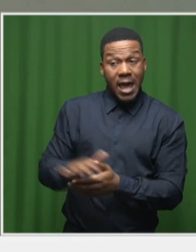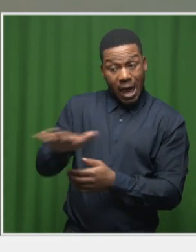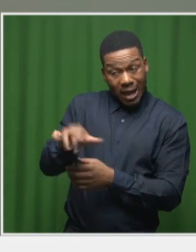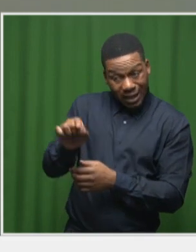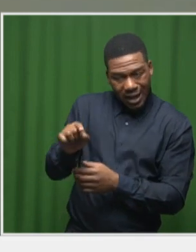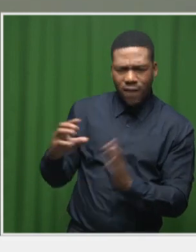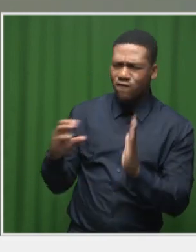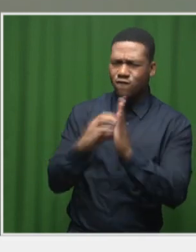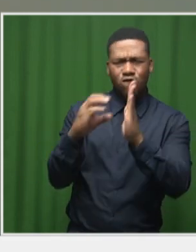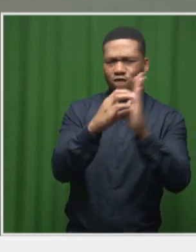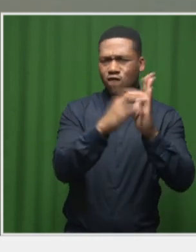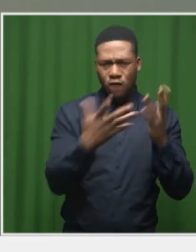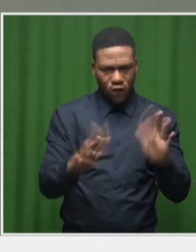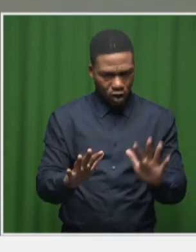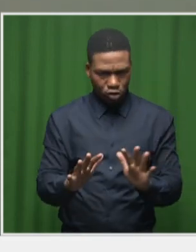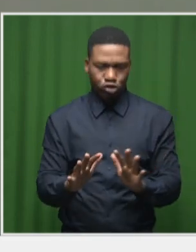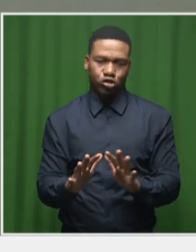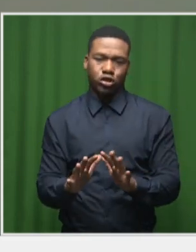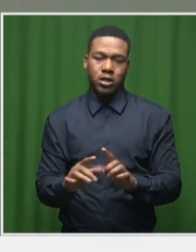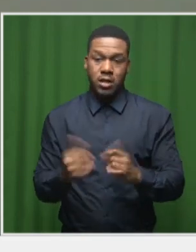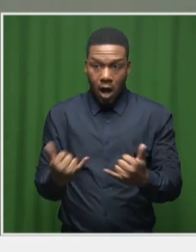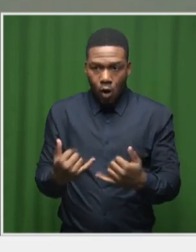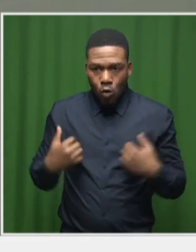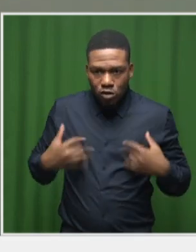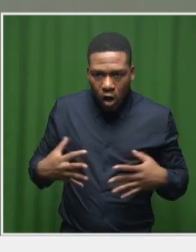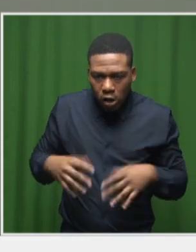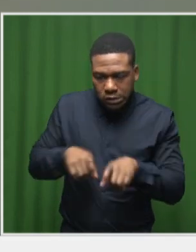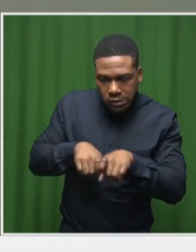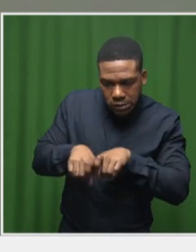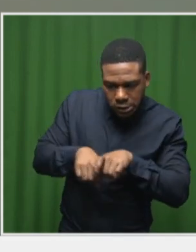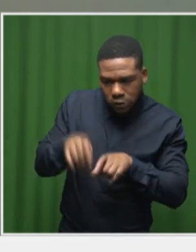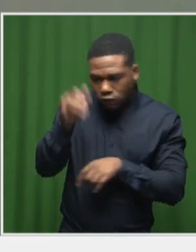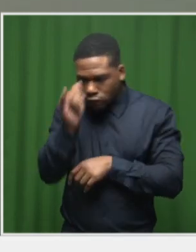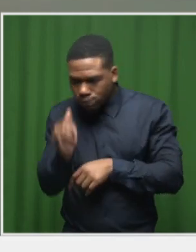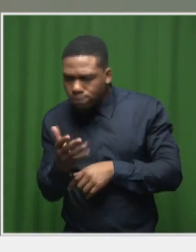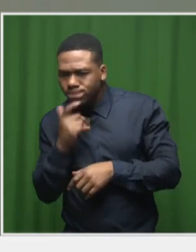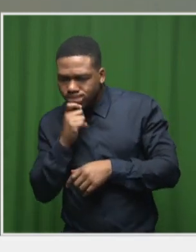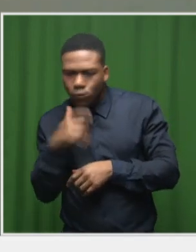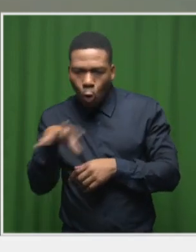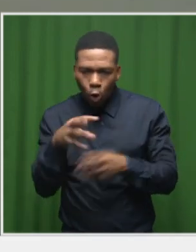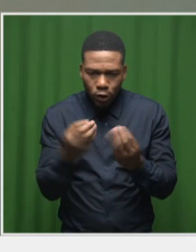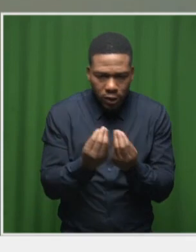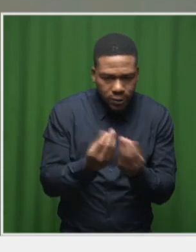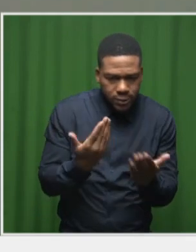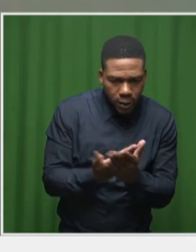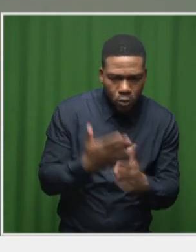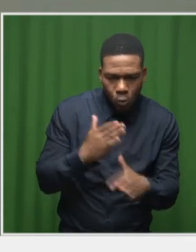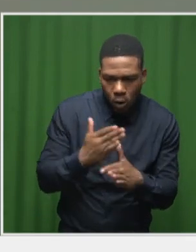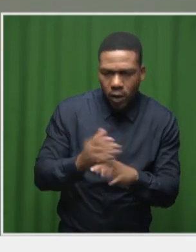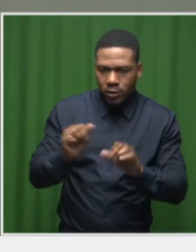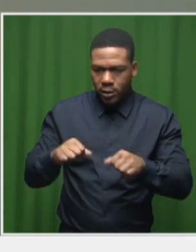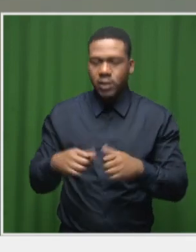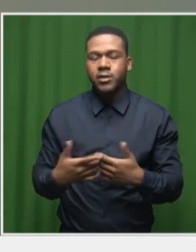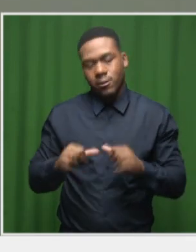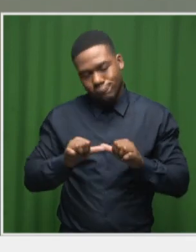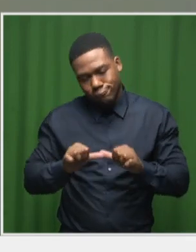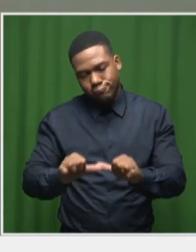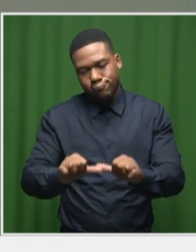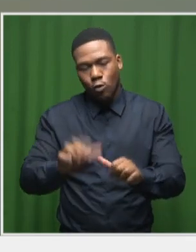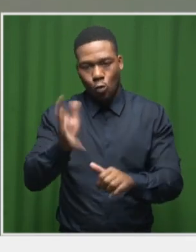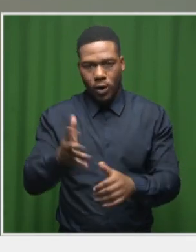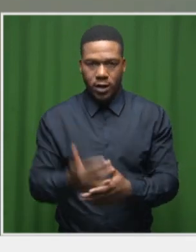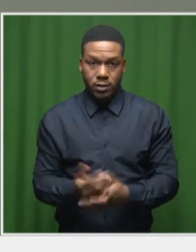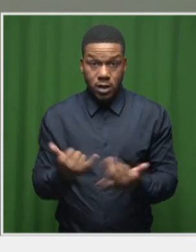just starting to test whether we've got everything, and this pilot will actually work as it